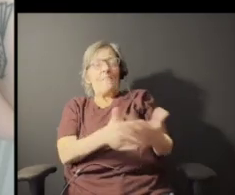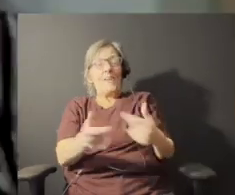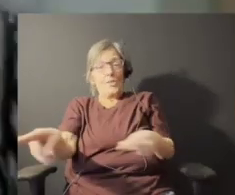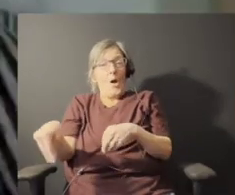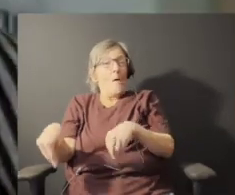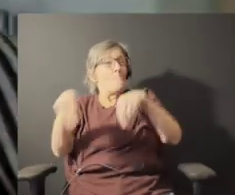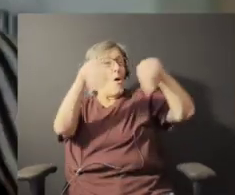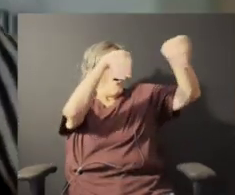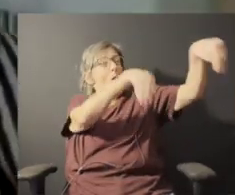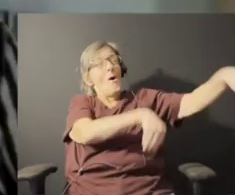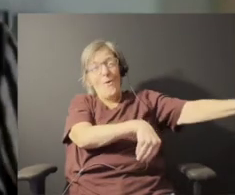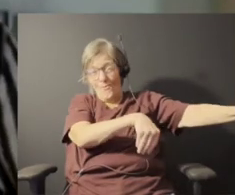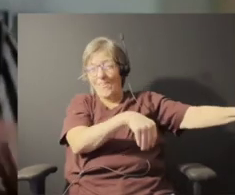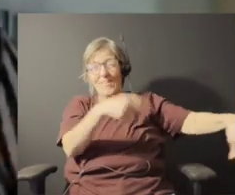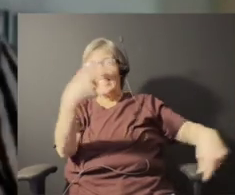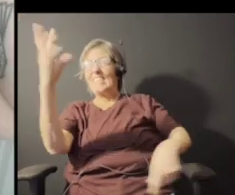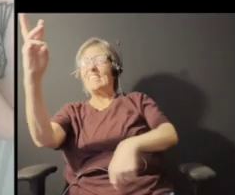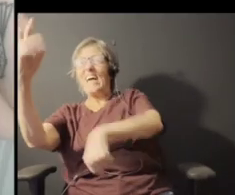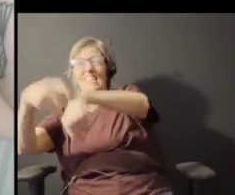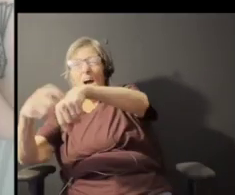to this day, she's moved like